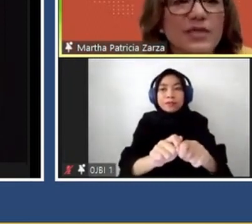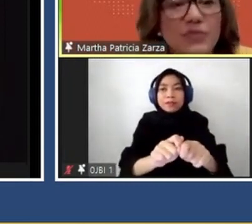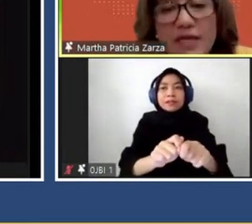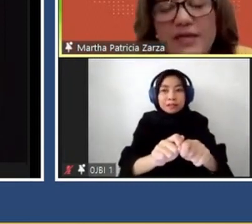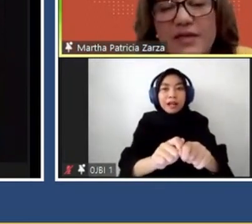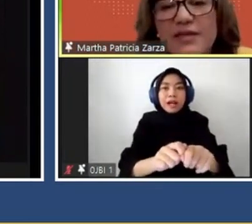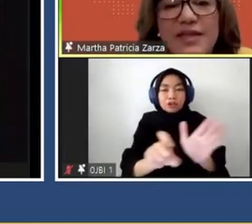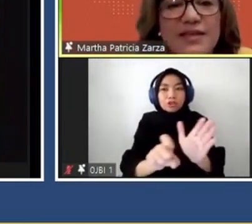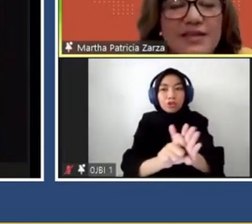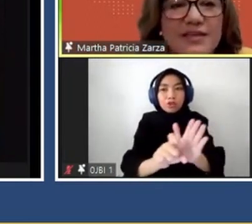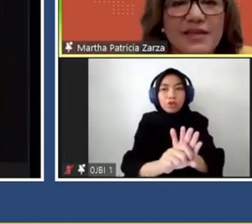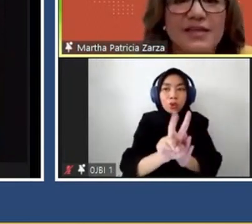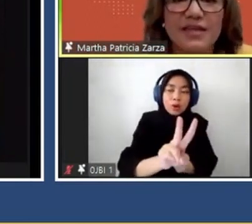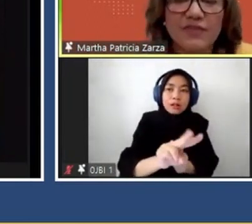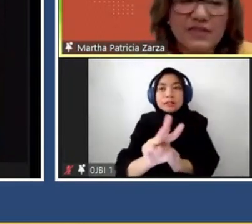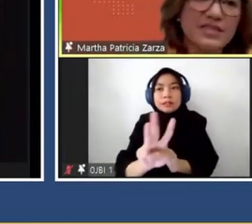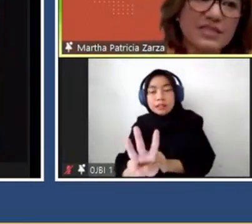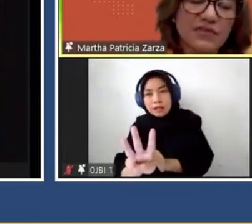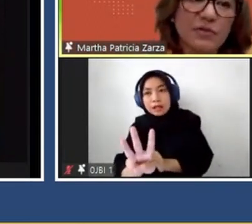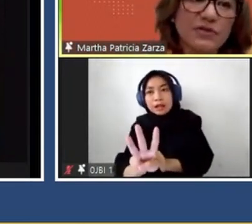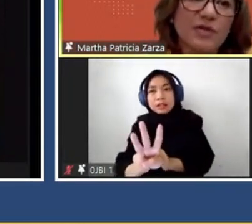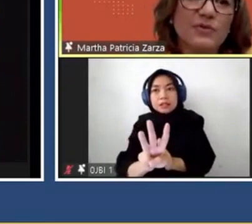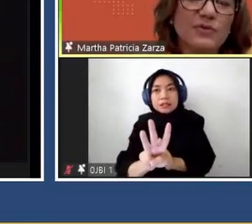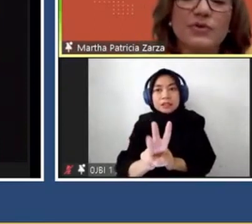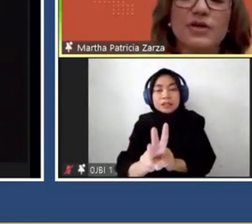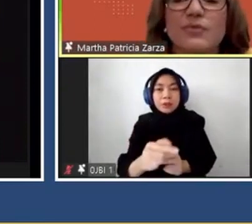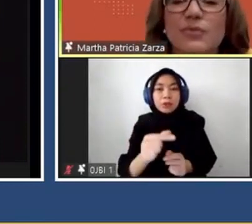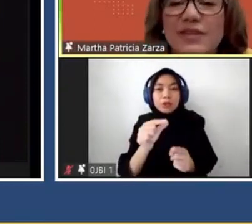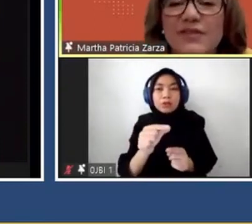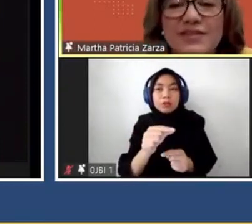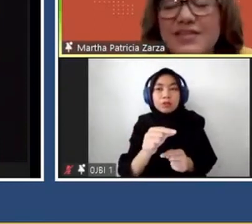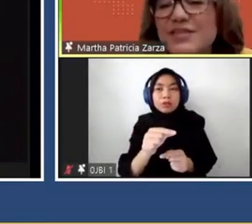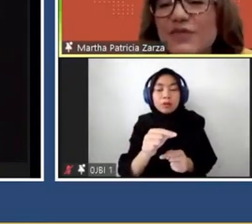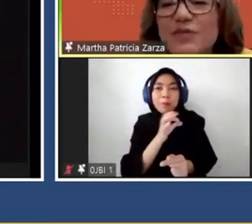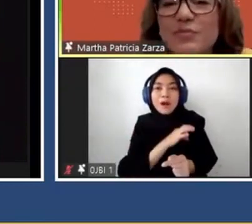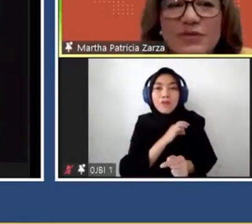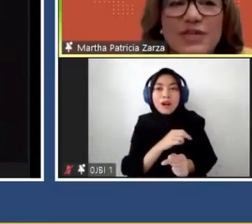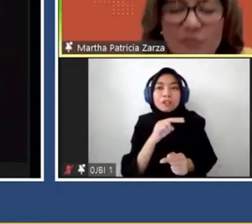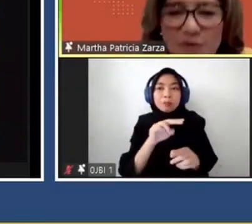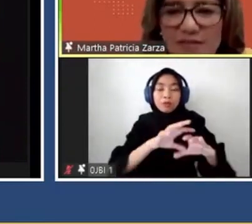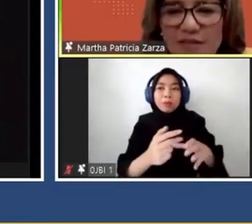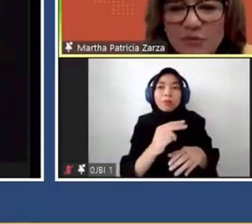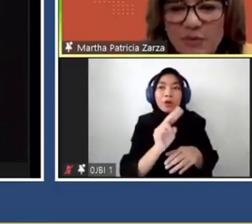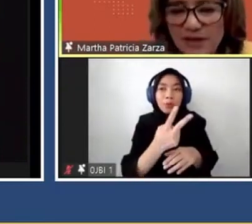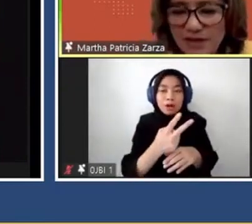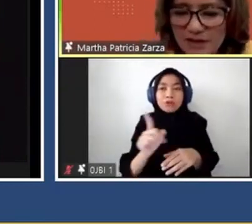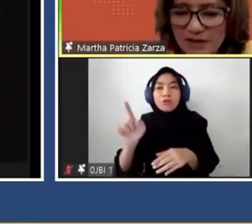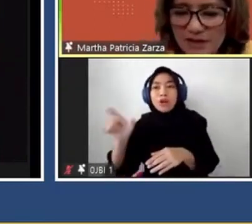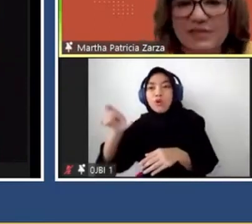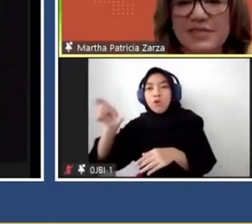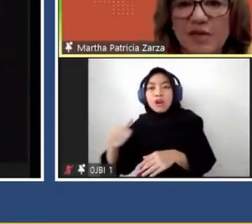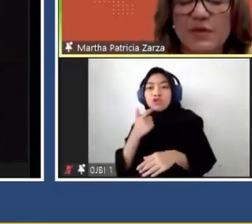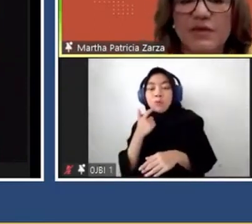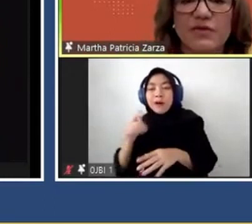prototype 2 and 3, taking the advantages of the prototype 2 with the advantages of the prototype 3. That would be